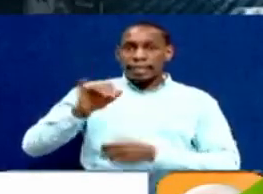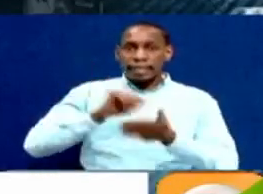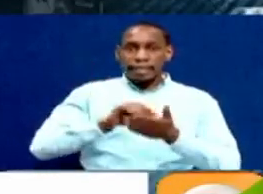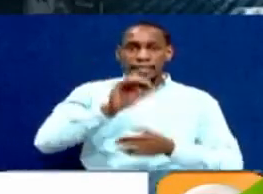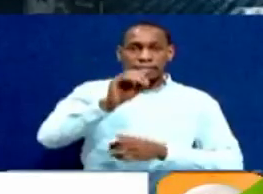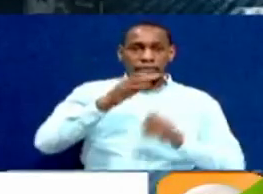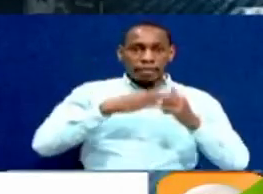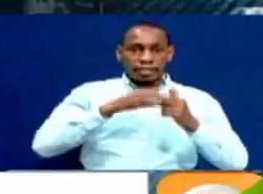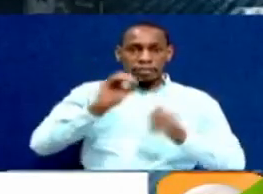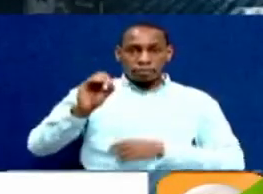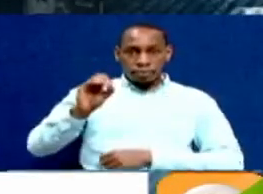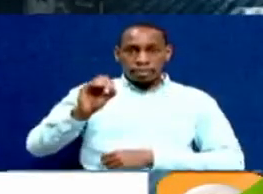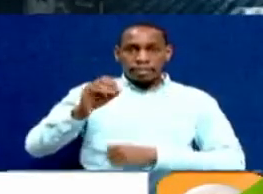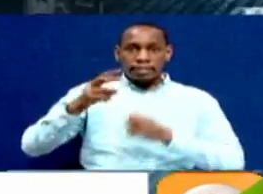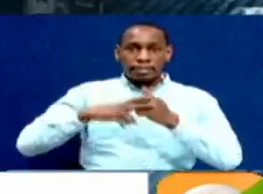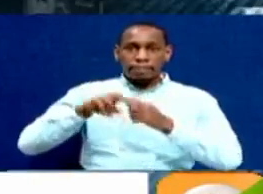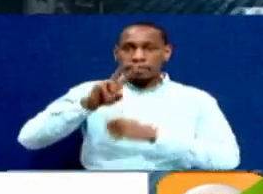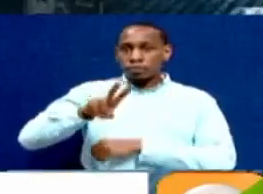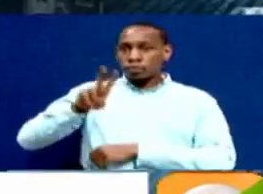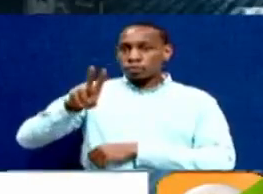0800-722-203, that is